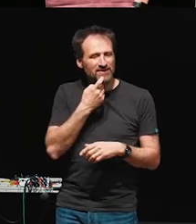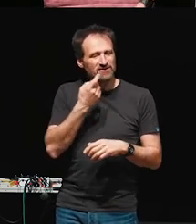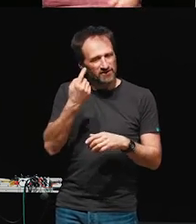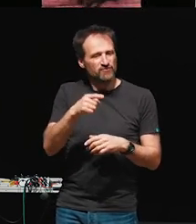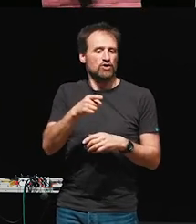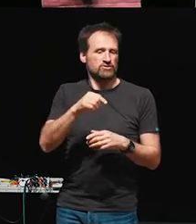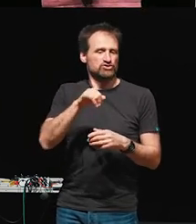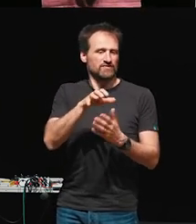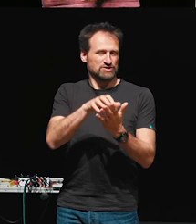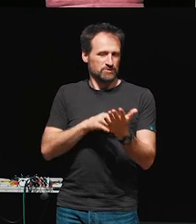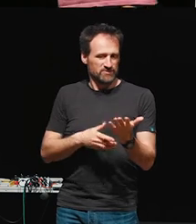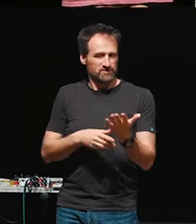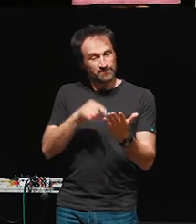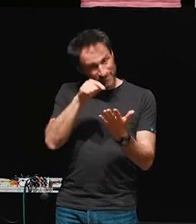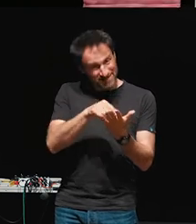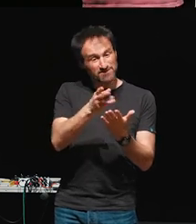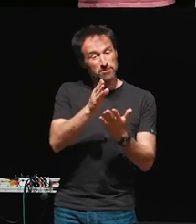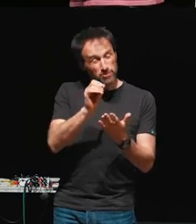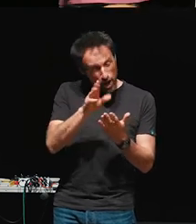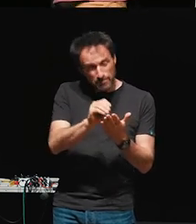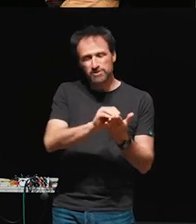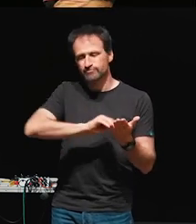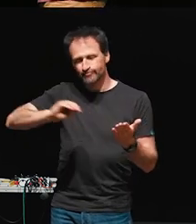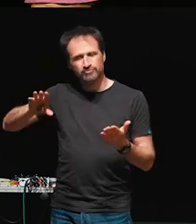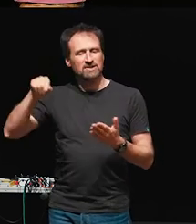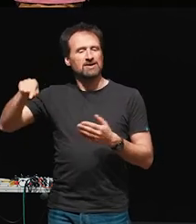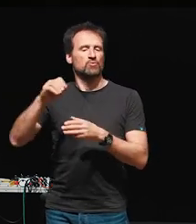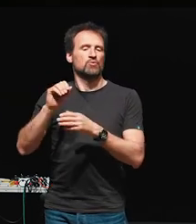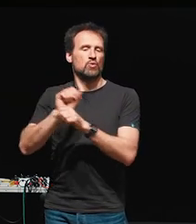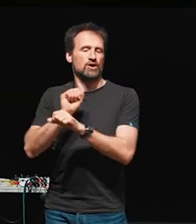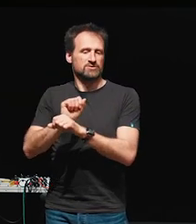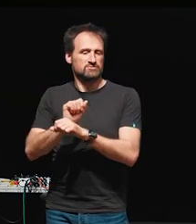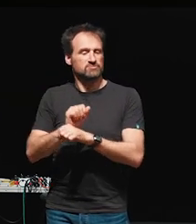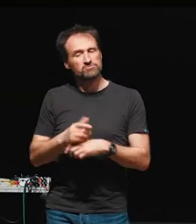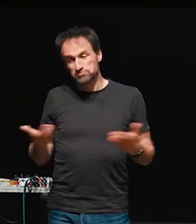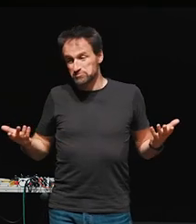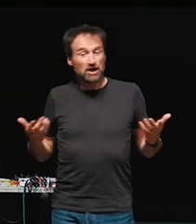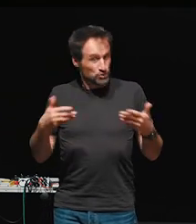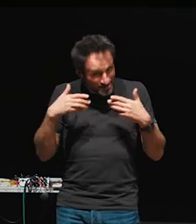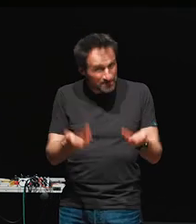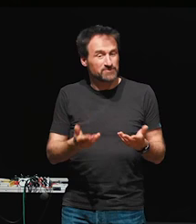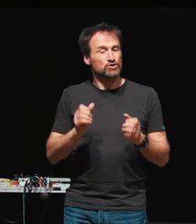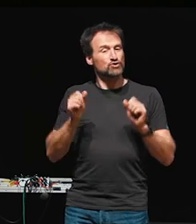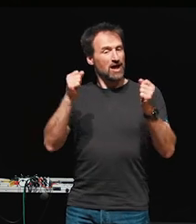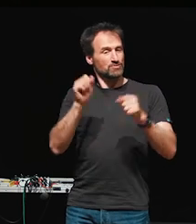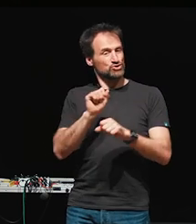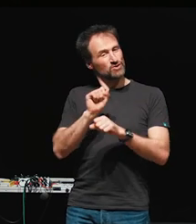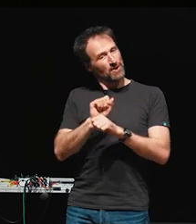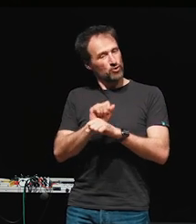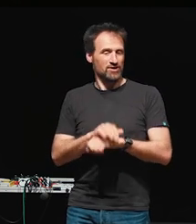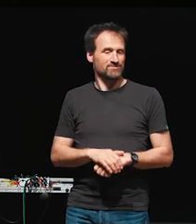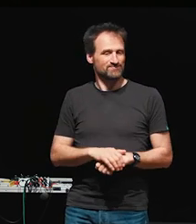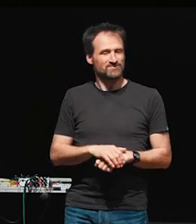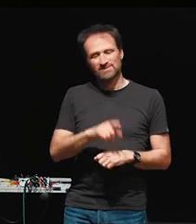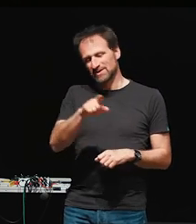and then load it into your worker. And all of a sudden, voila, you have dynamic web workers. That's awesome, right? But remembering this whole song and